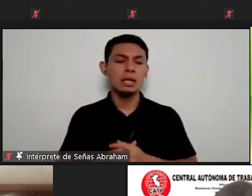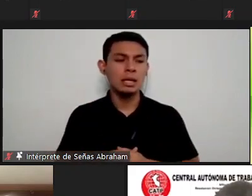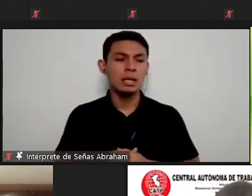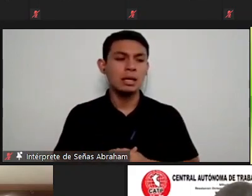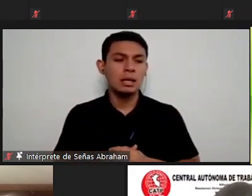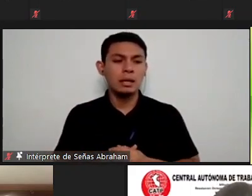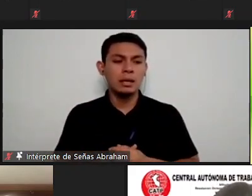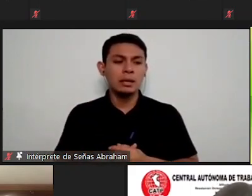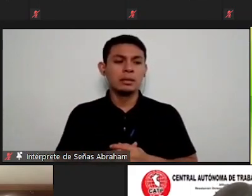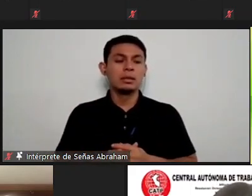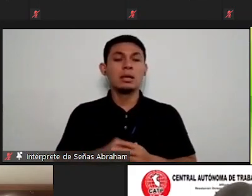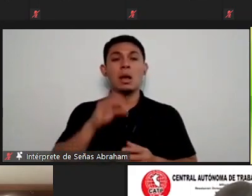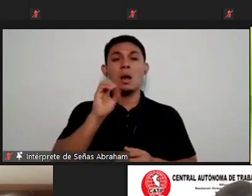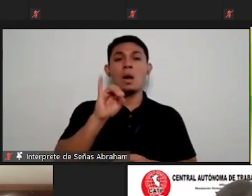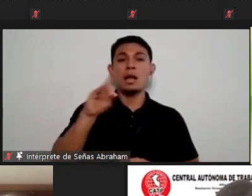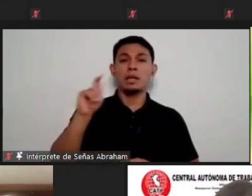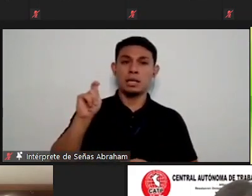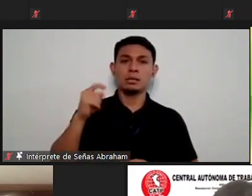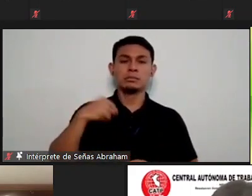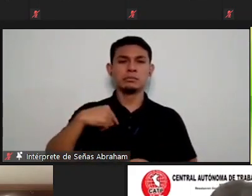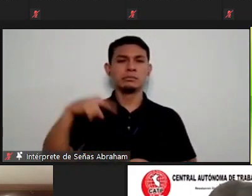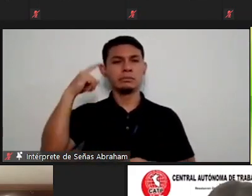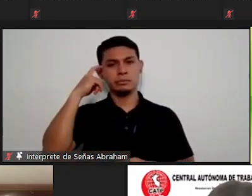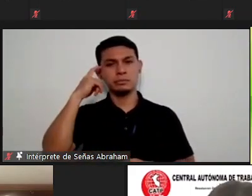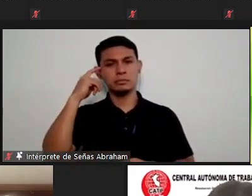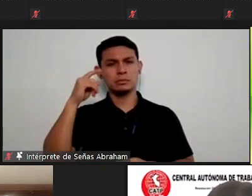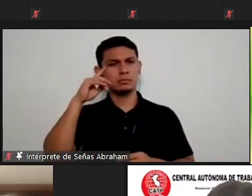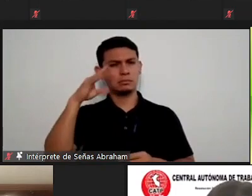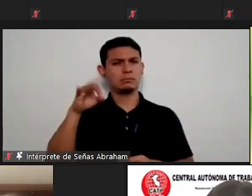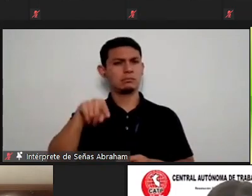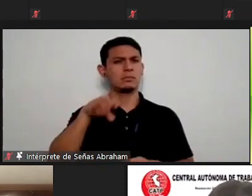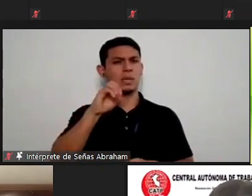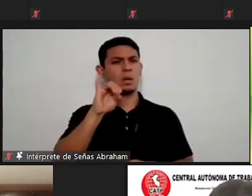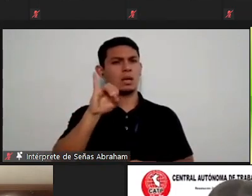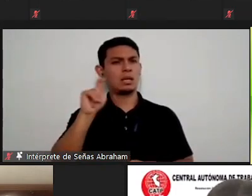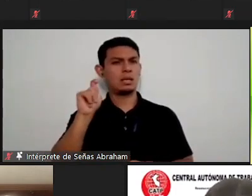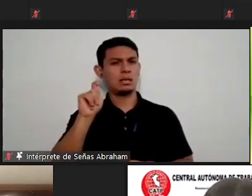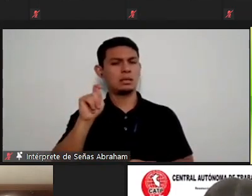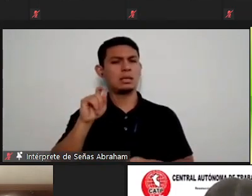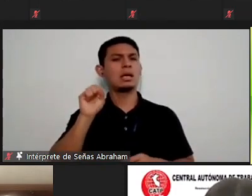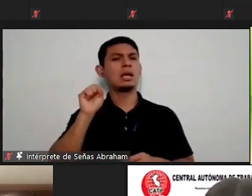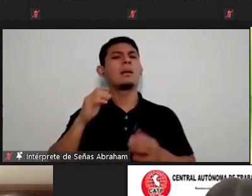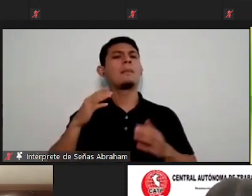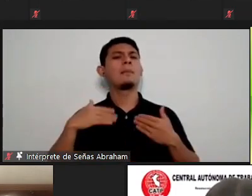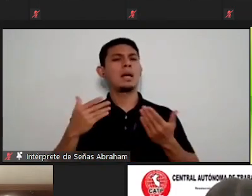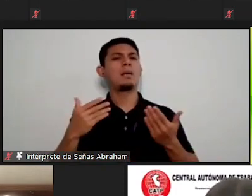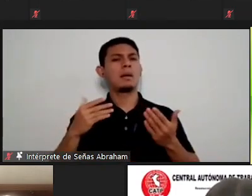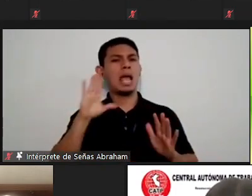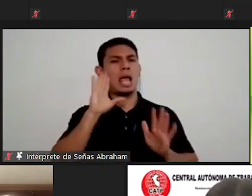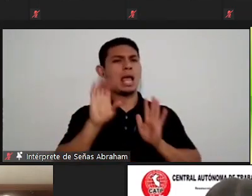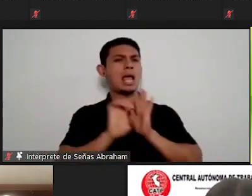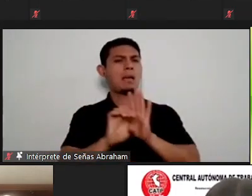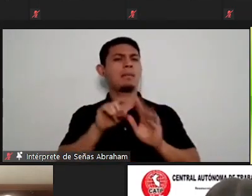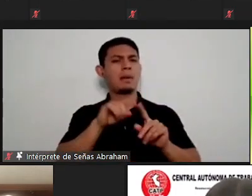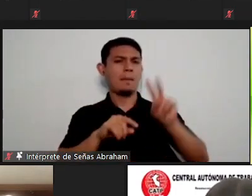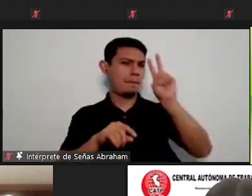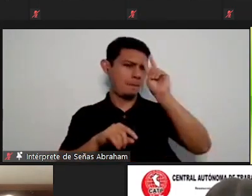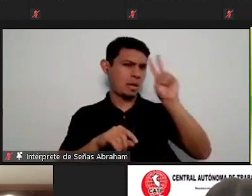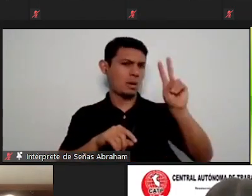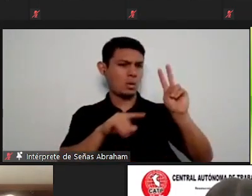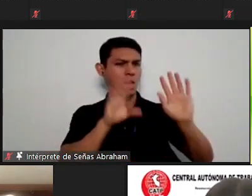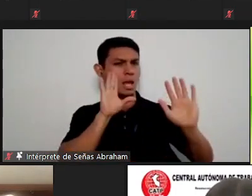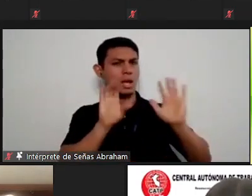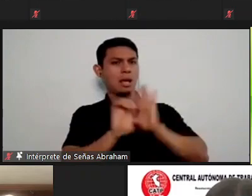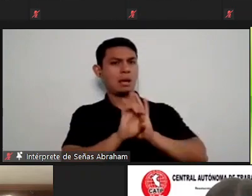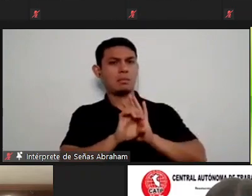believe in the ilo that peru has set an example in the region not only by developing the third plan in the americas